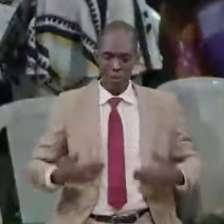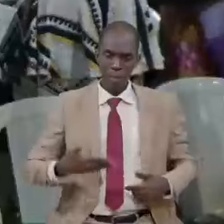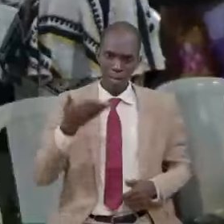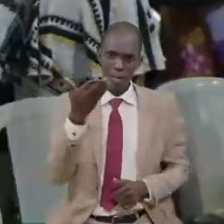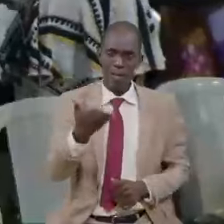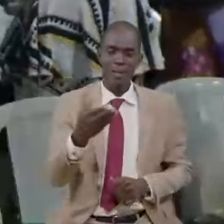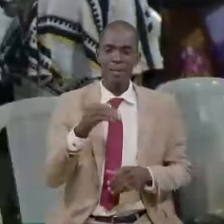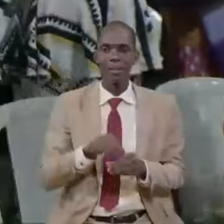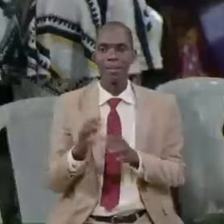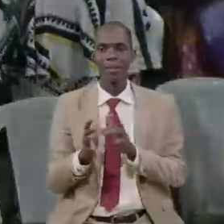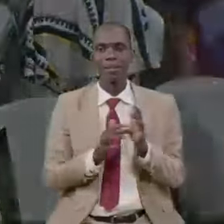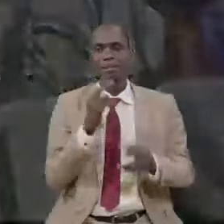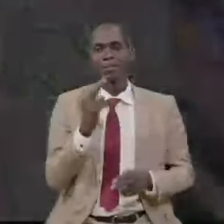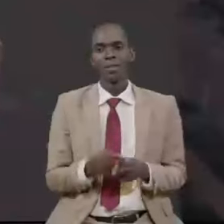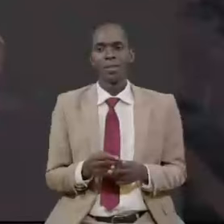Healing,